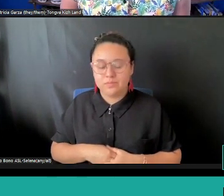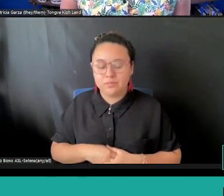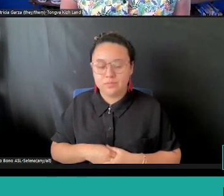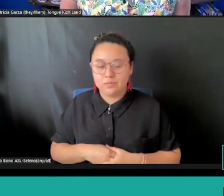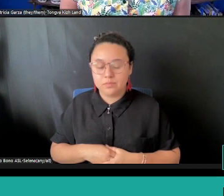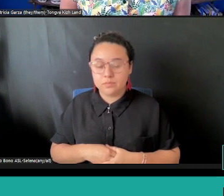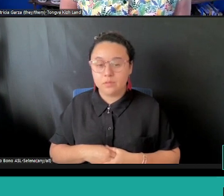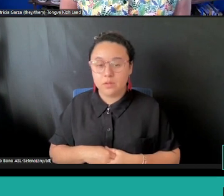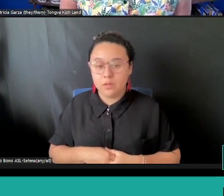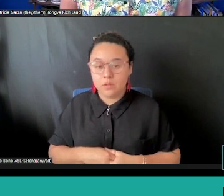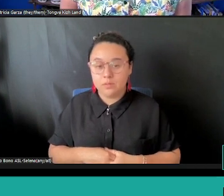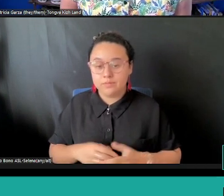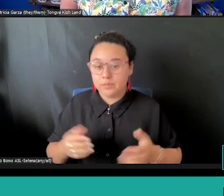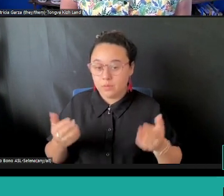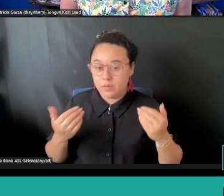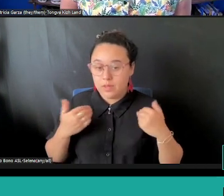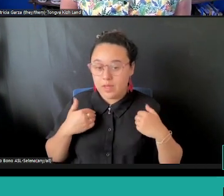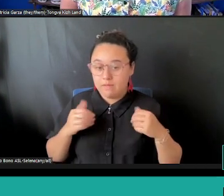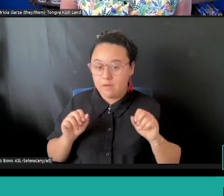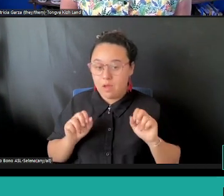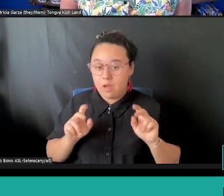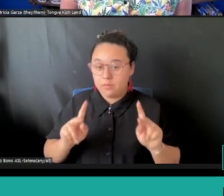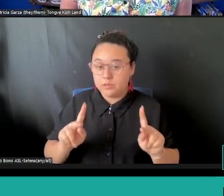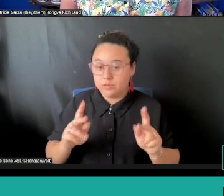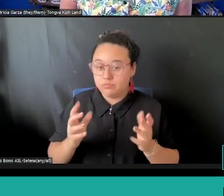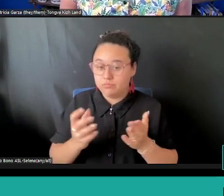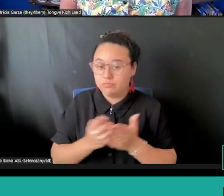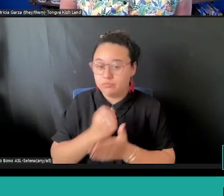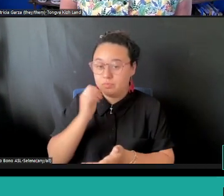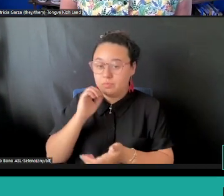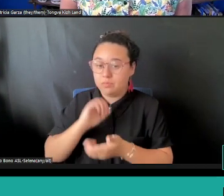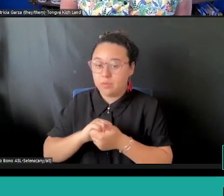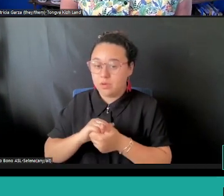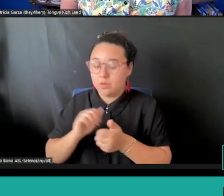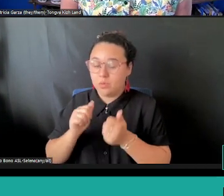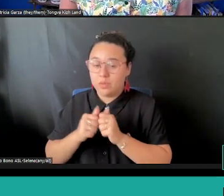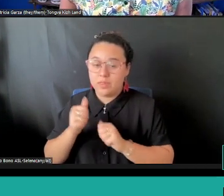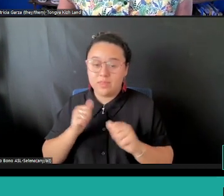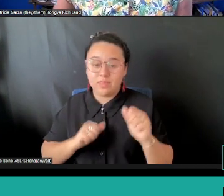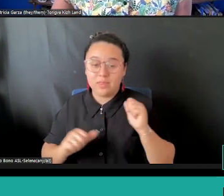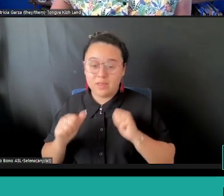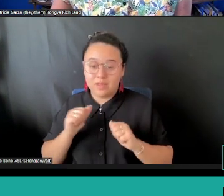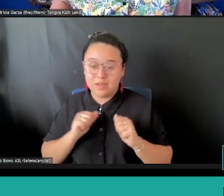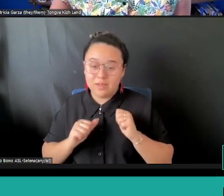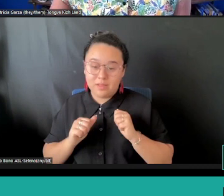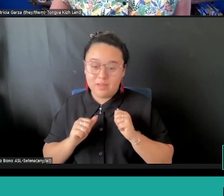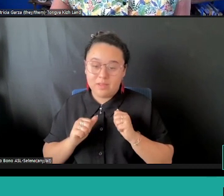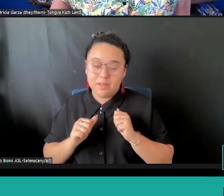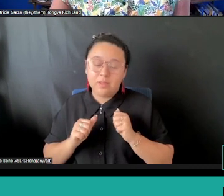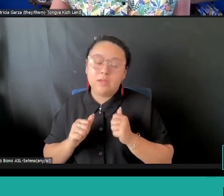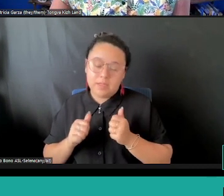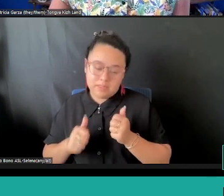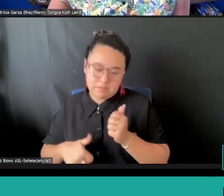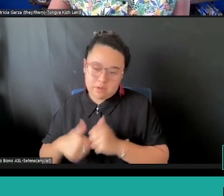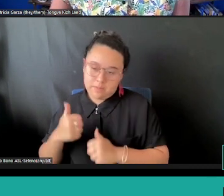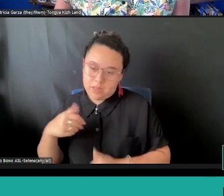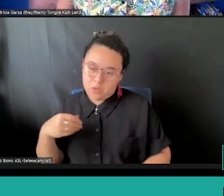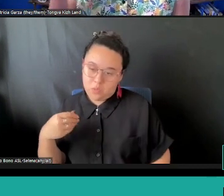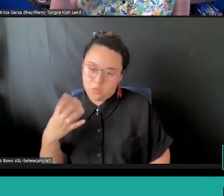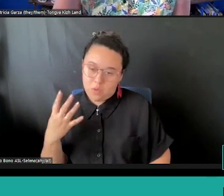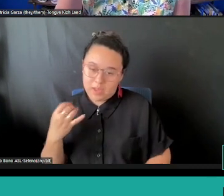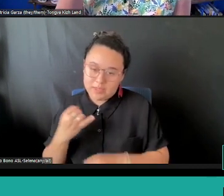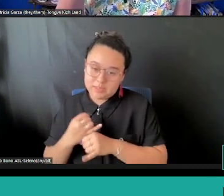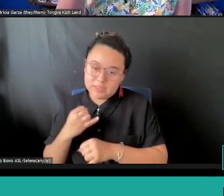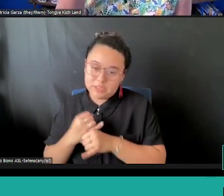are opportunities to partner with a theater, especially when they're primarily white institution, you know, we do have to have